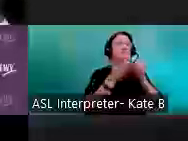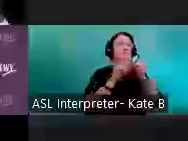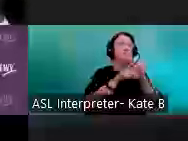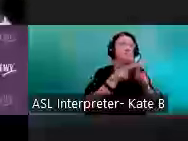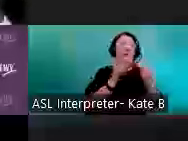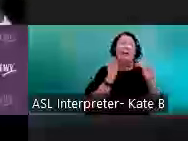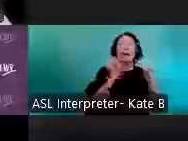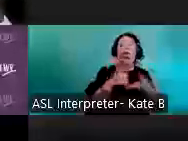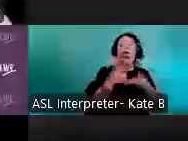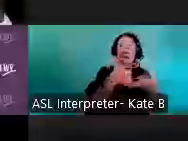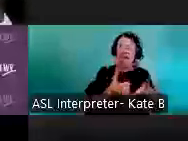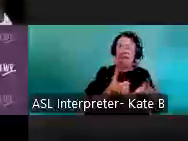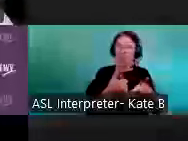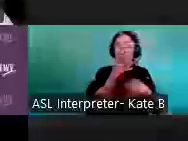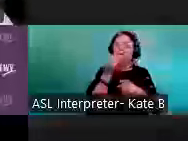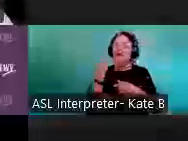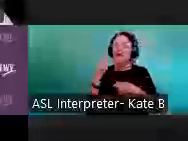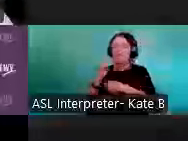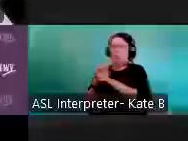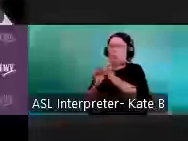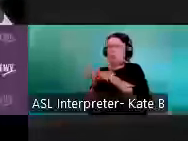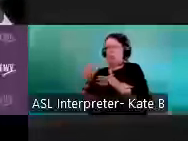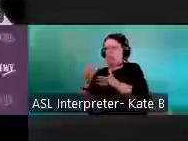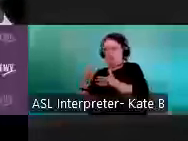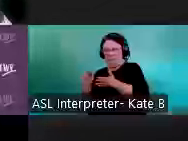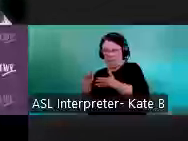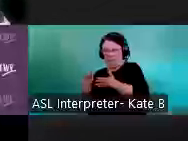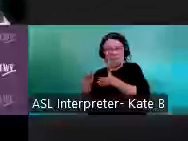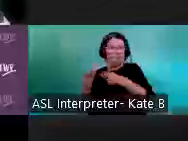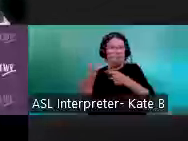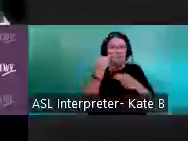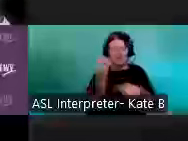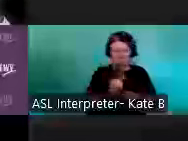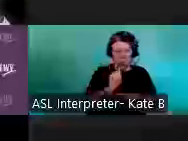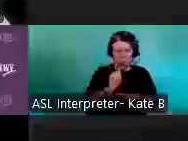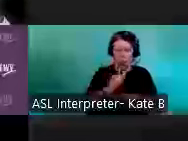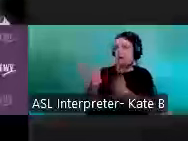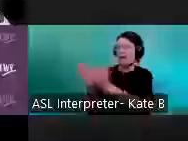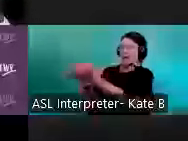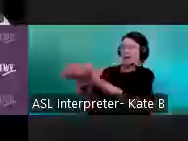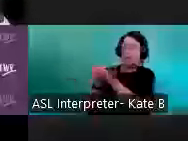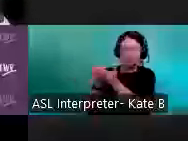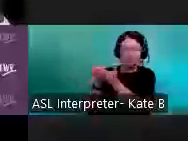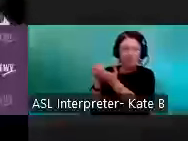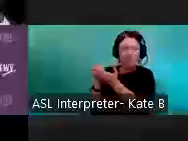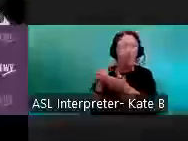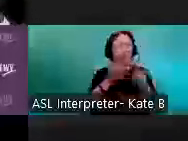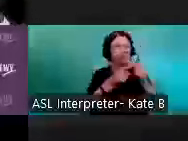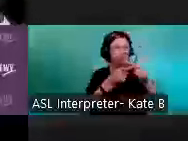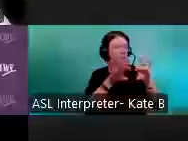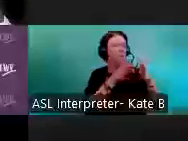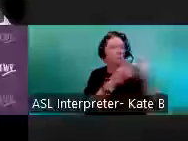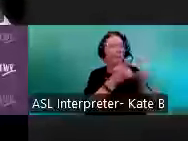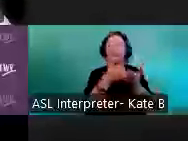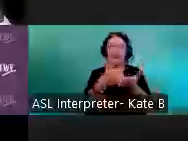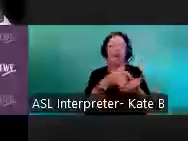ballot. So if you don't have somebody, you can ask a poll worker, but it should be somebody that you're comfortable with,